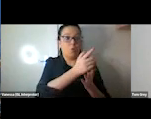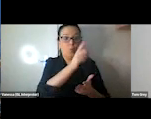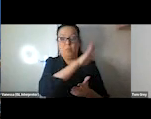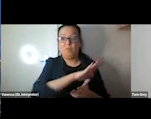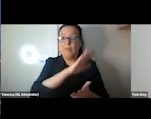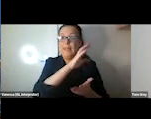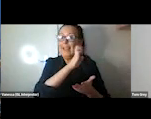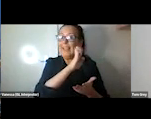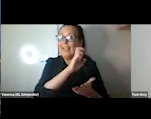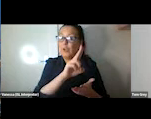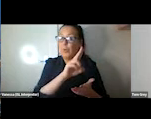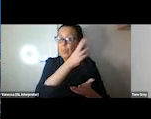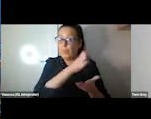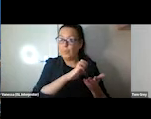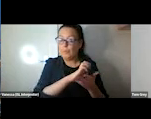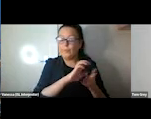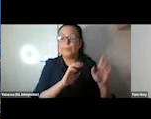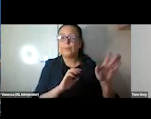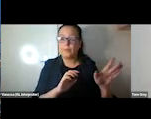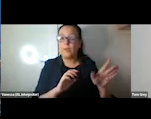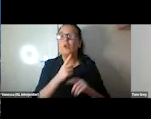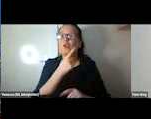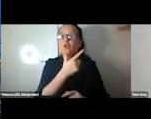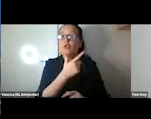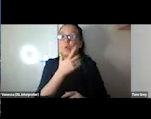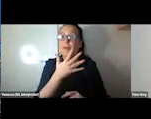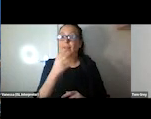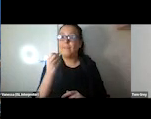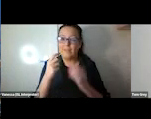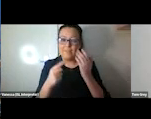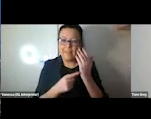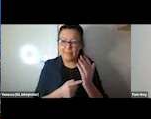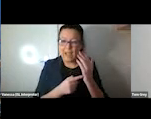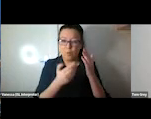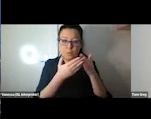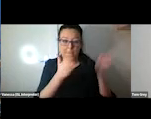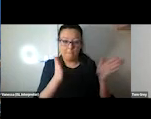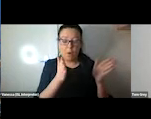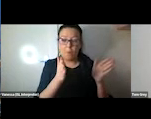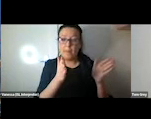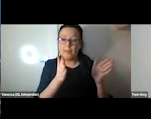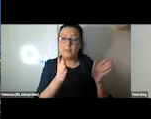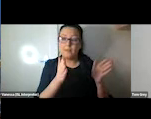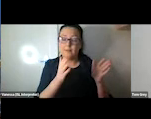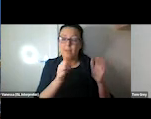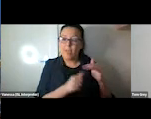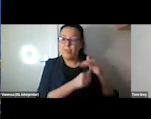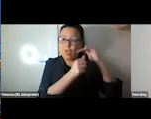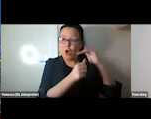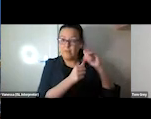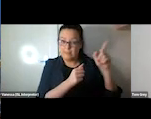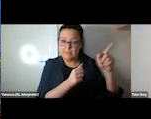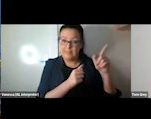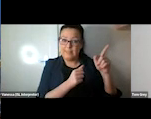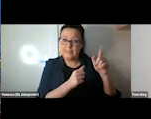at this, we see that over 250,000 public authorities in the EU spend around 14% of GDP.